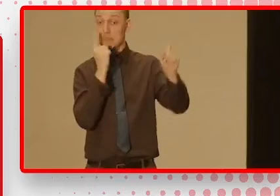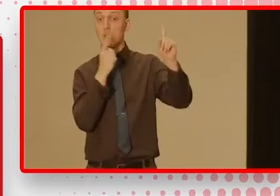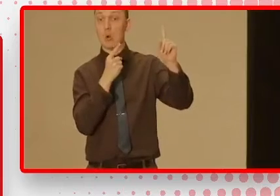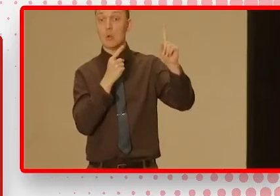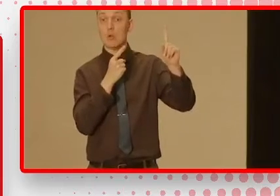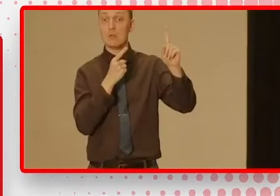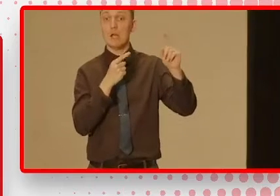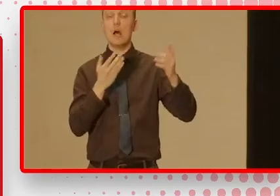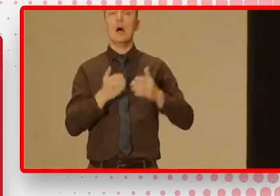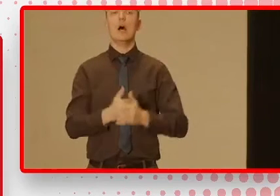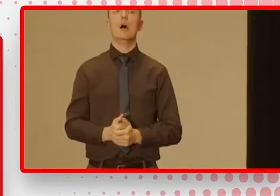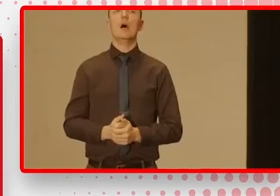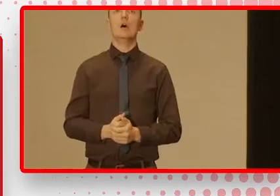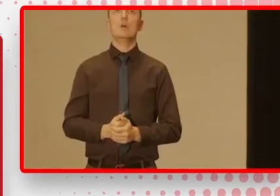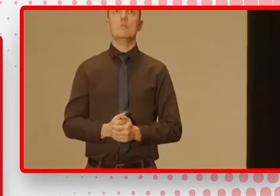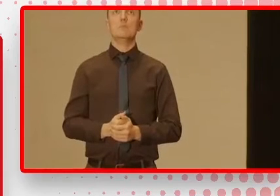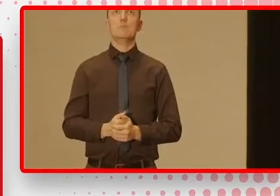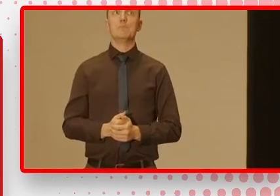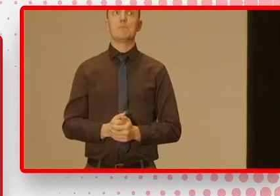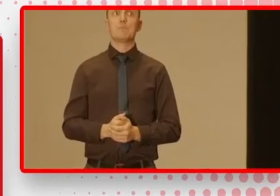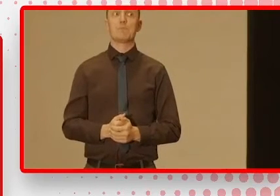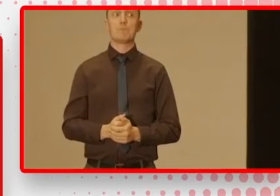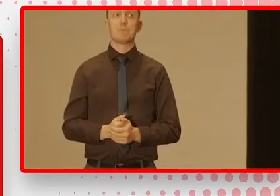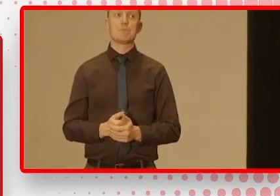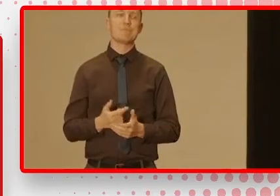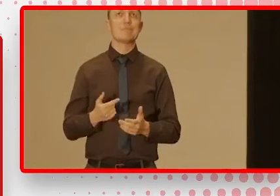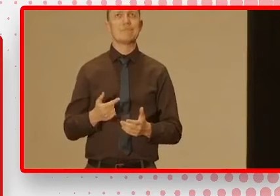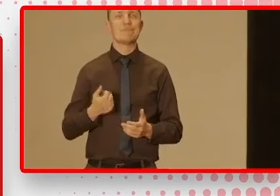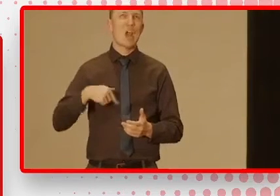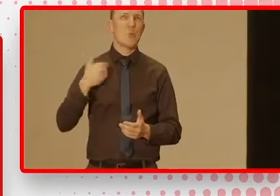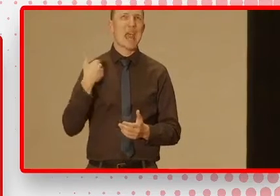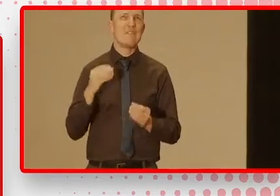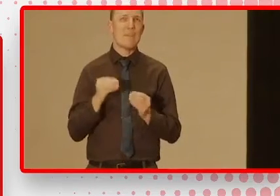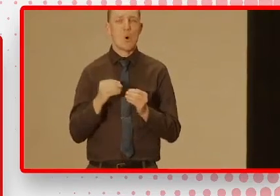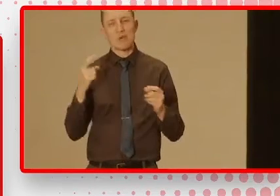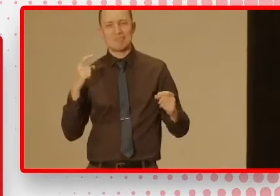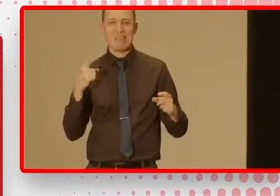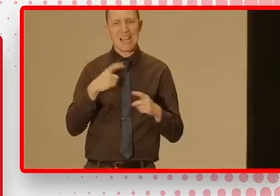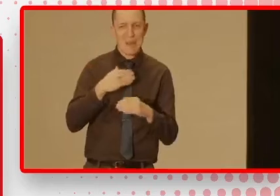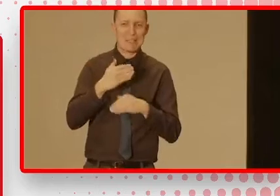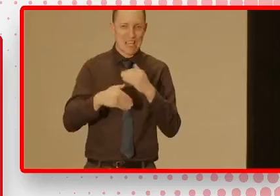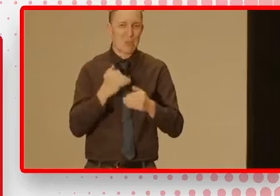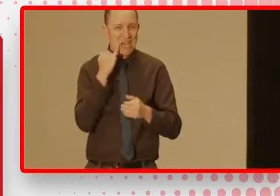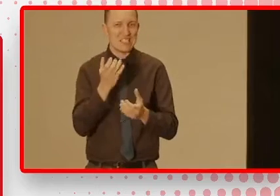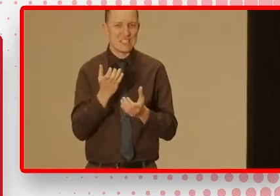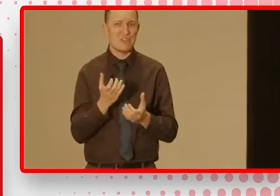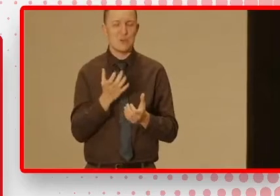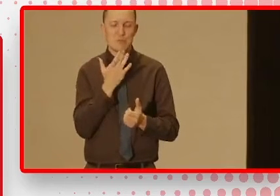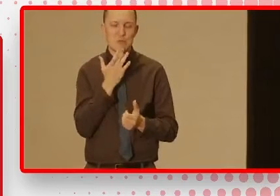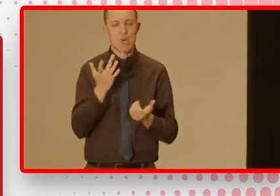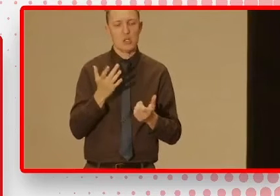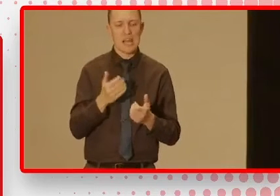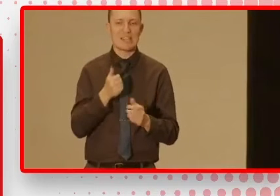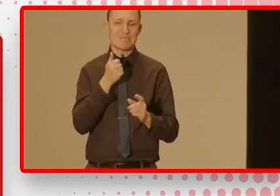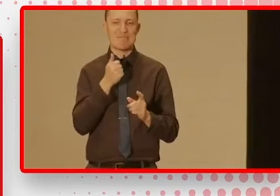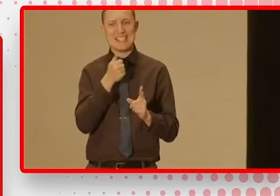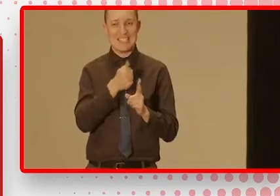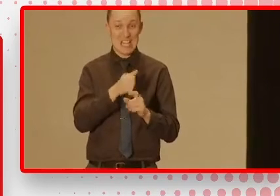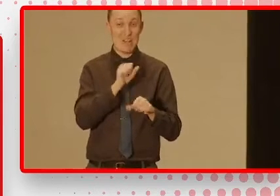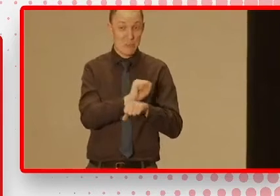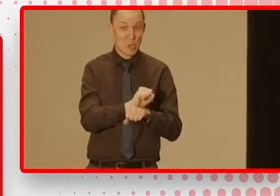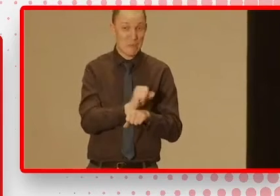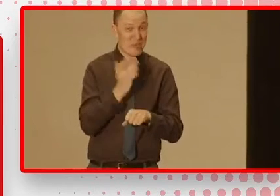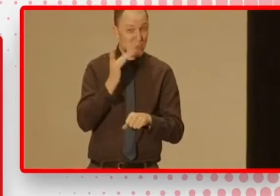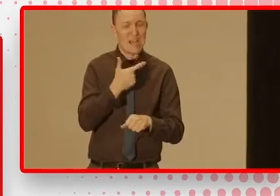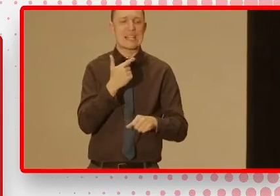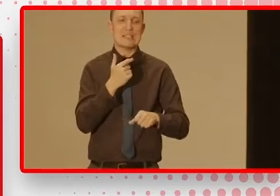We have a more complicated process if you're going to self-employment, because self-employment is difficult.